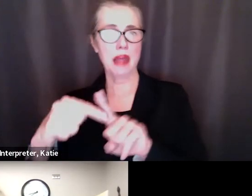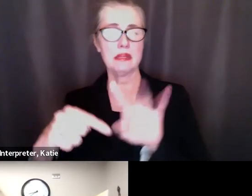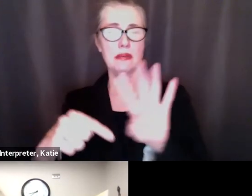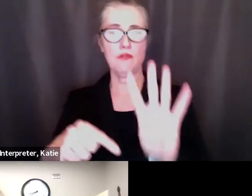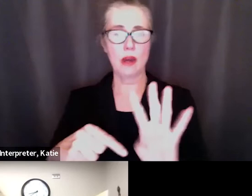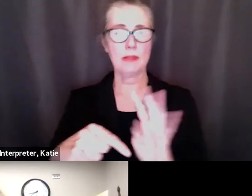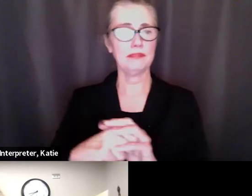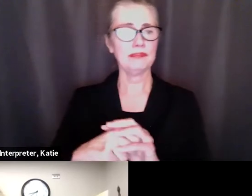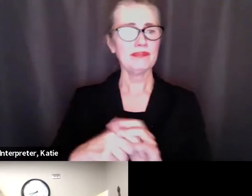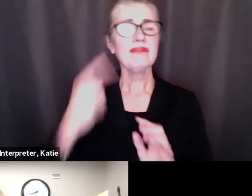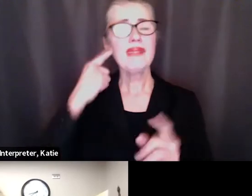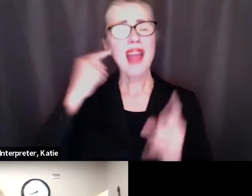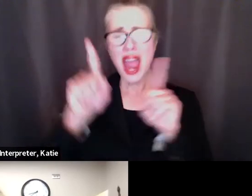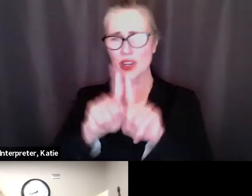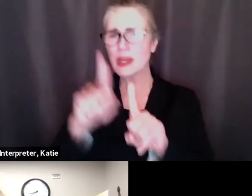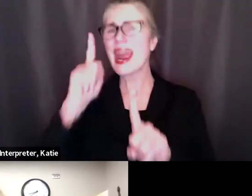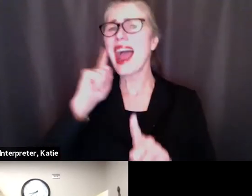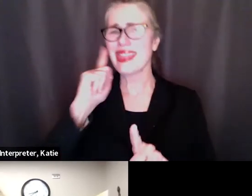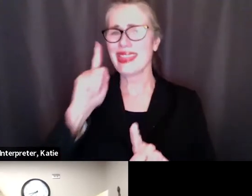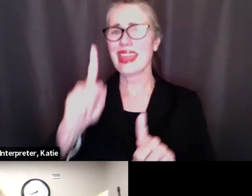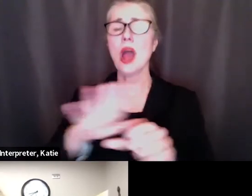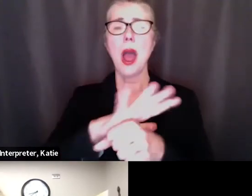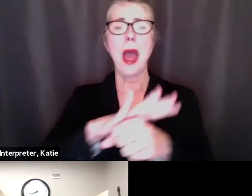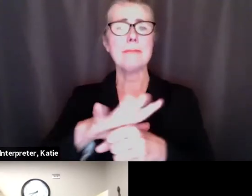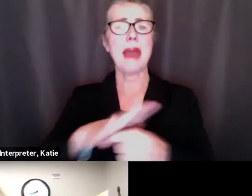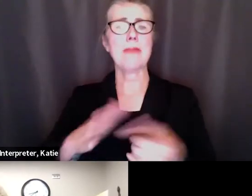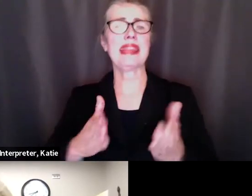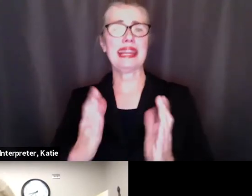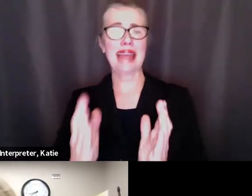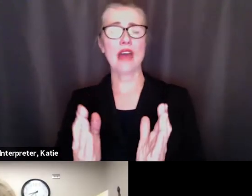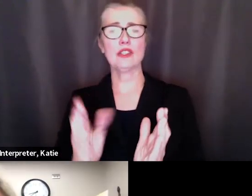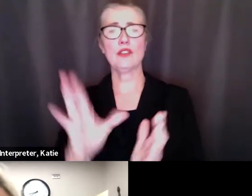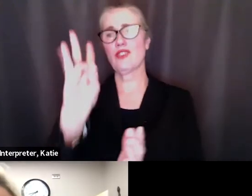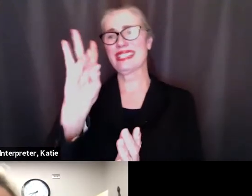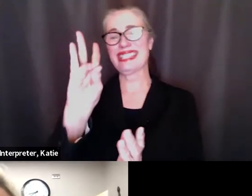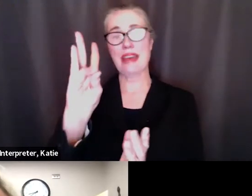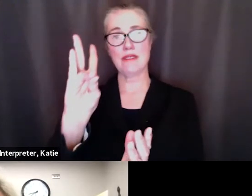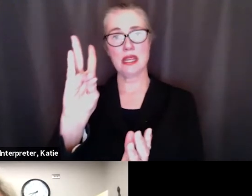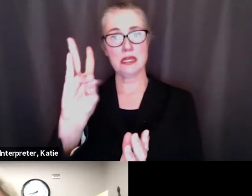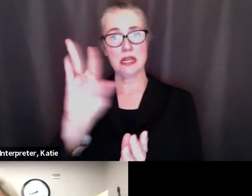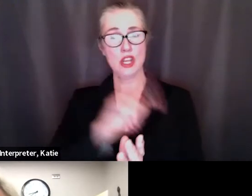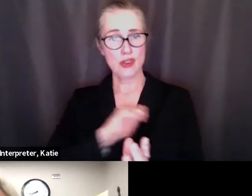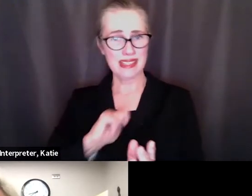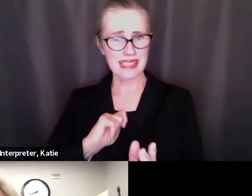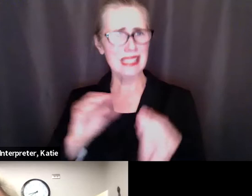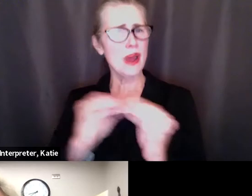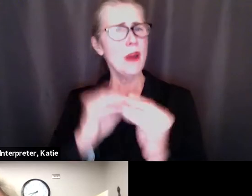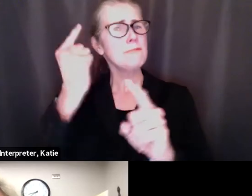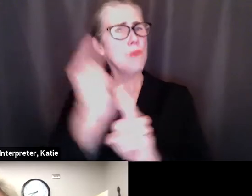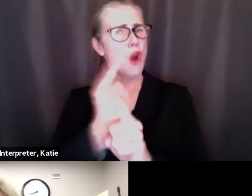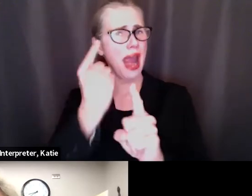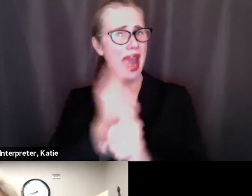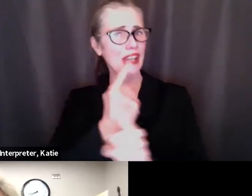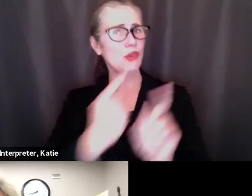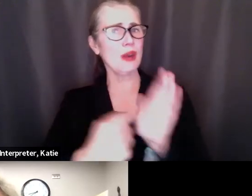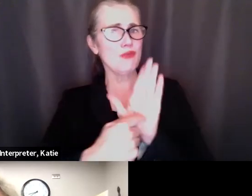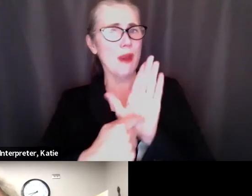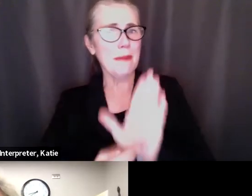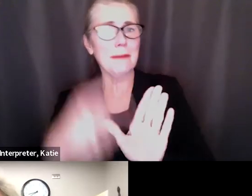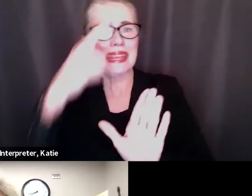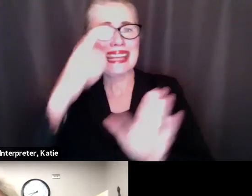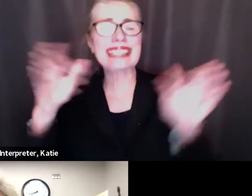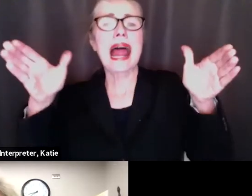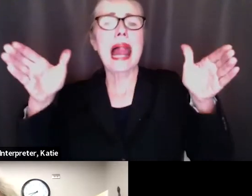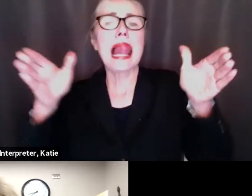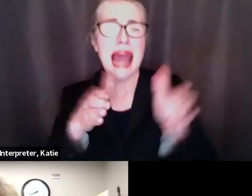nature of a seven person map allows for more accurate representation because you're representing less people especially if